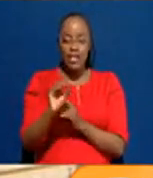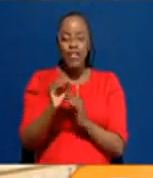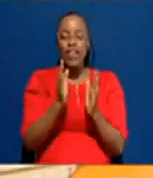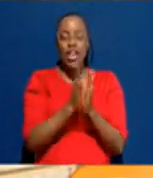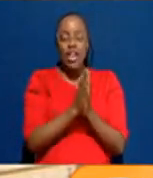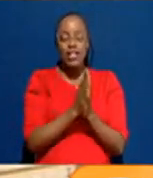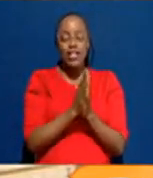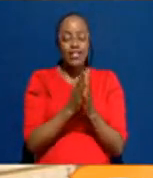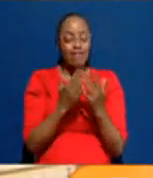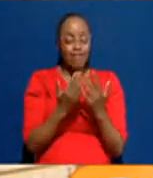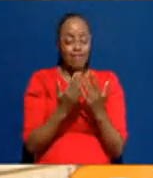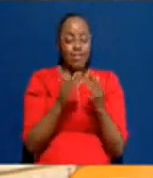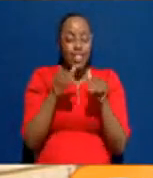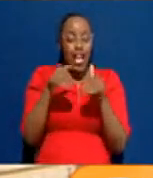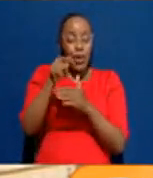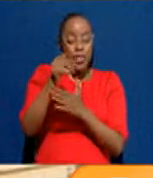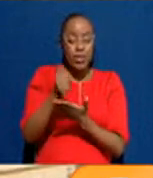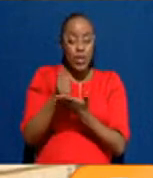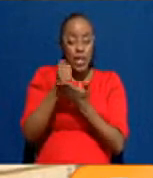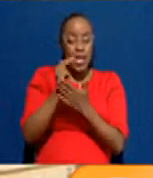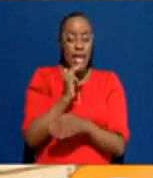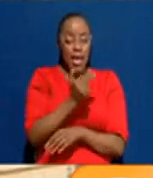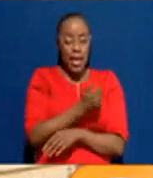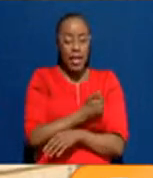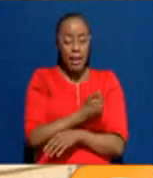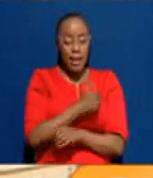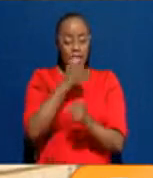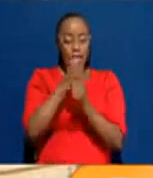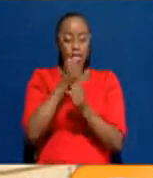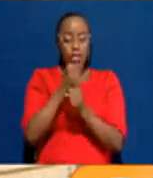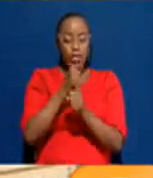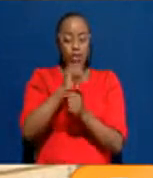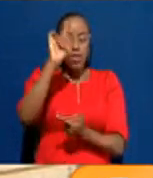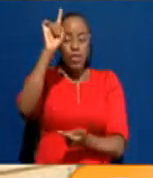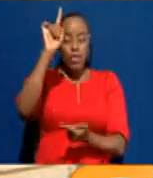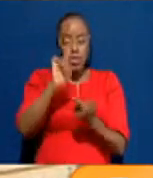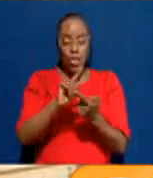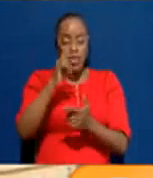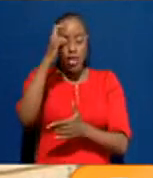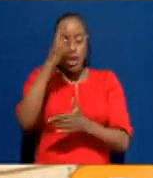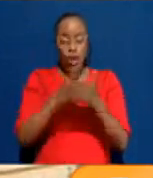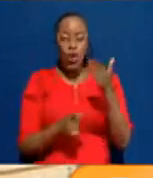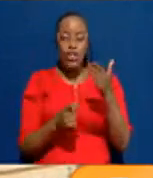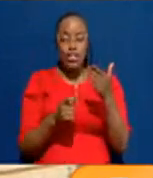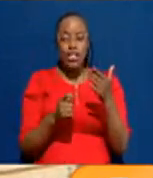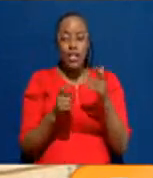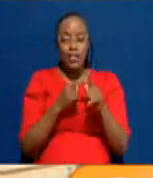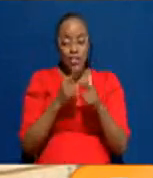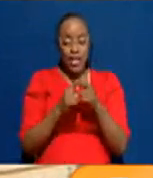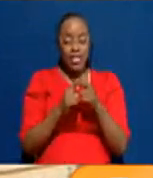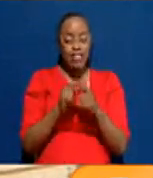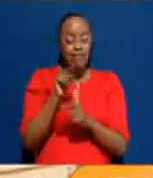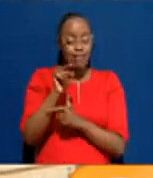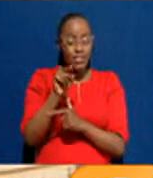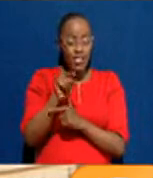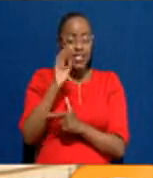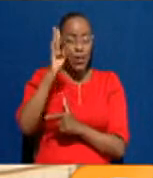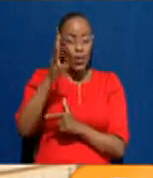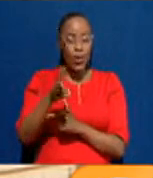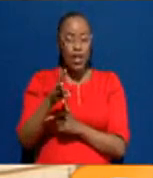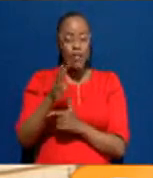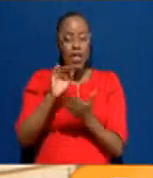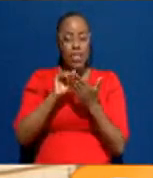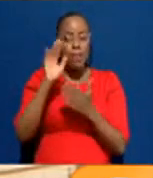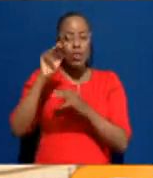on fertilizer. How this will help a smallholder farmer? It will reduce the cost of production because the farmer is now